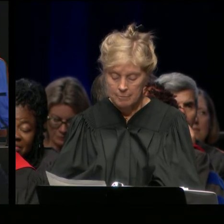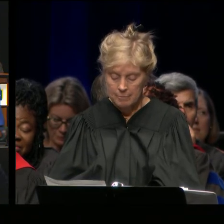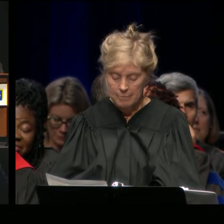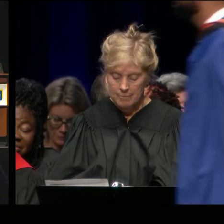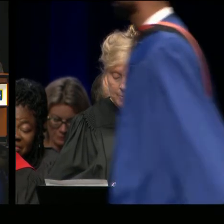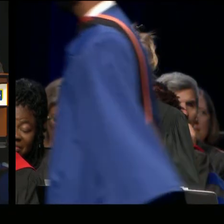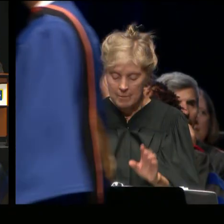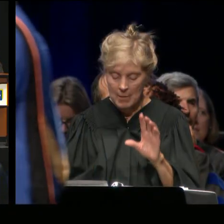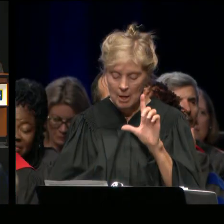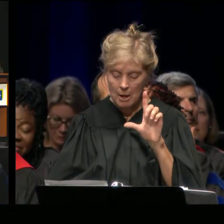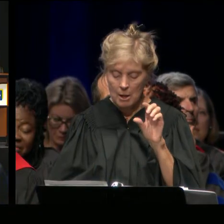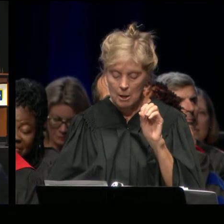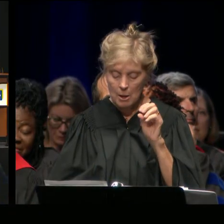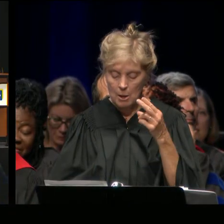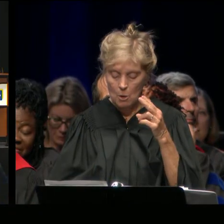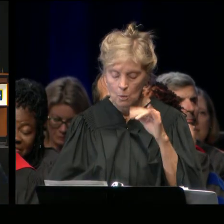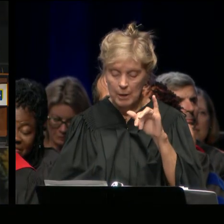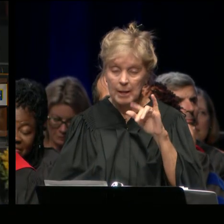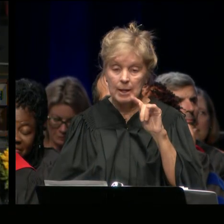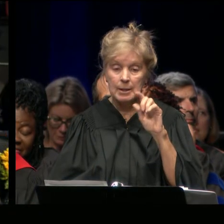Lohitaksh Dugal.